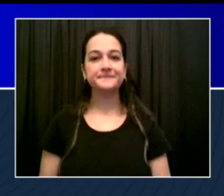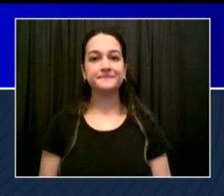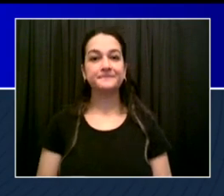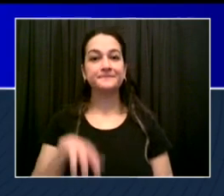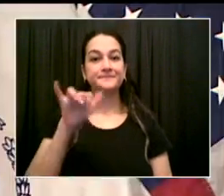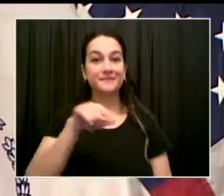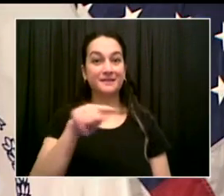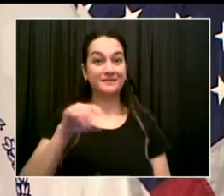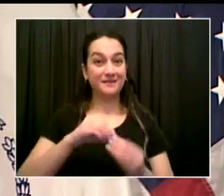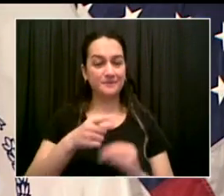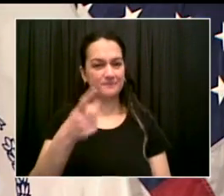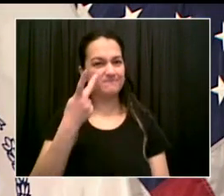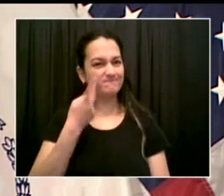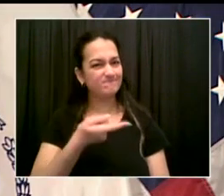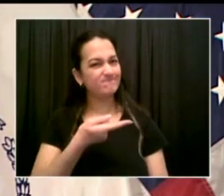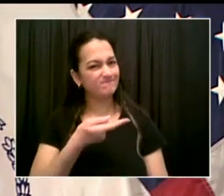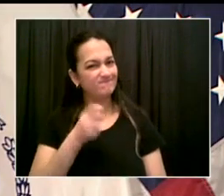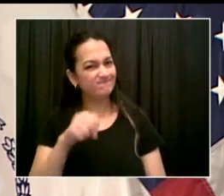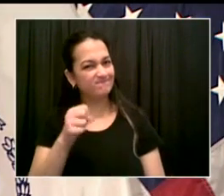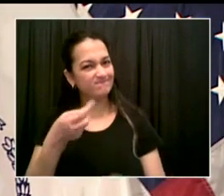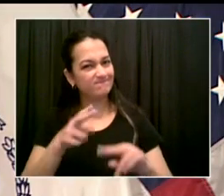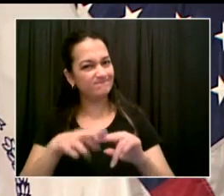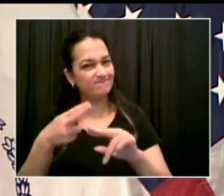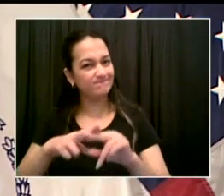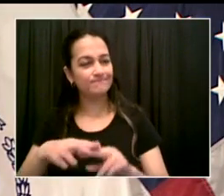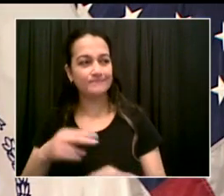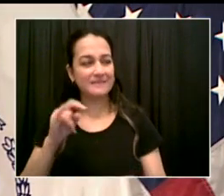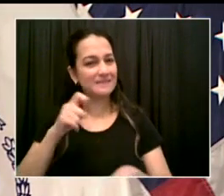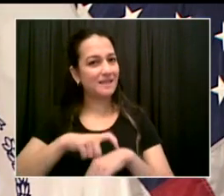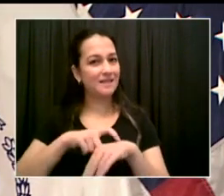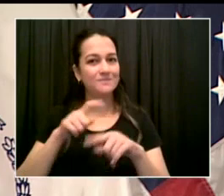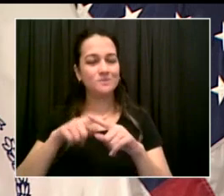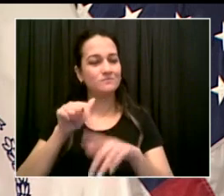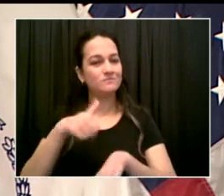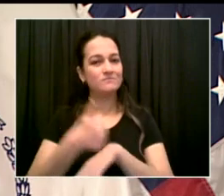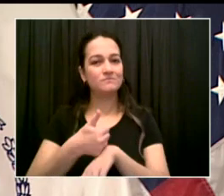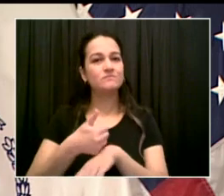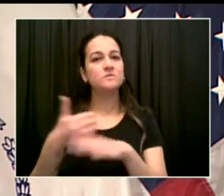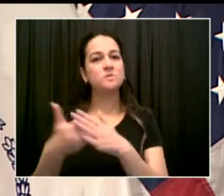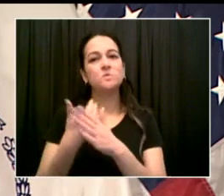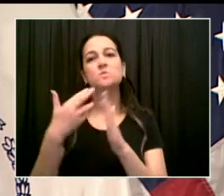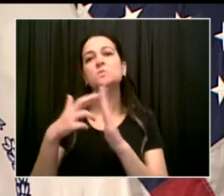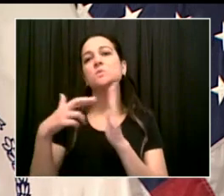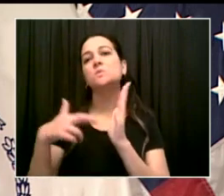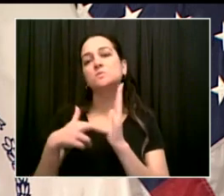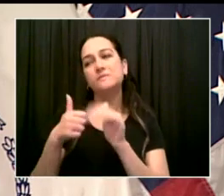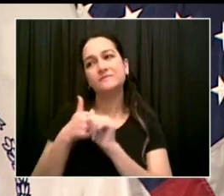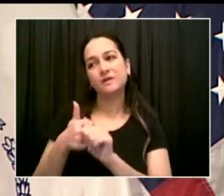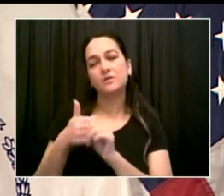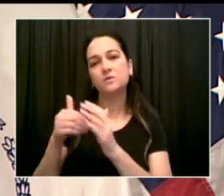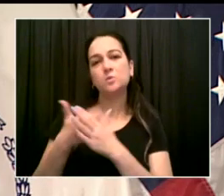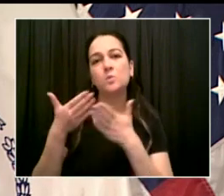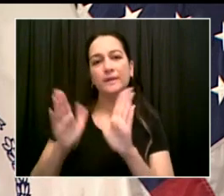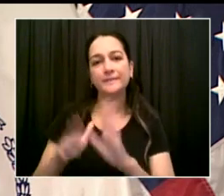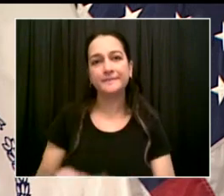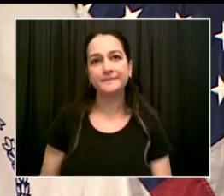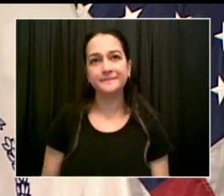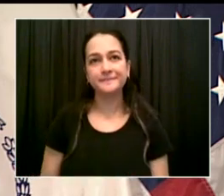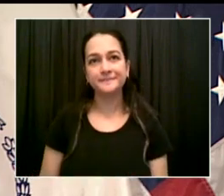time for new strategies like the one we're announcing today. Let me say a few words in Spanish about today's announcement.